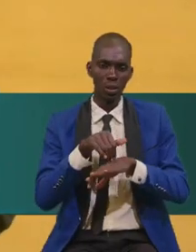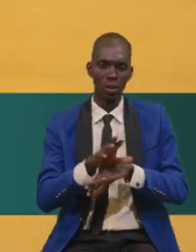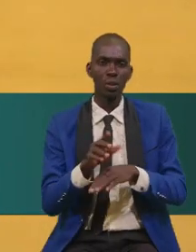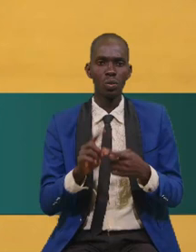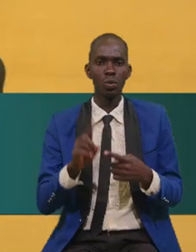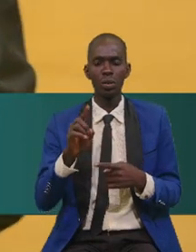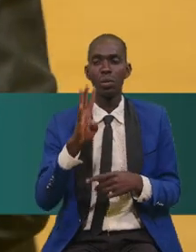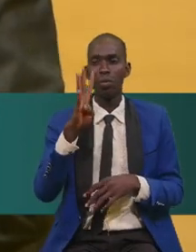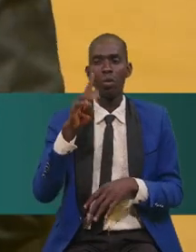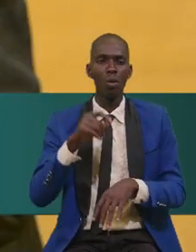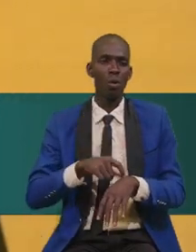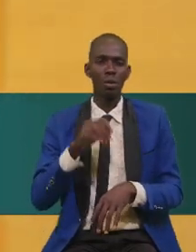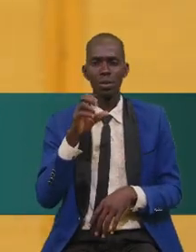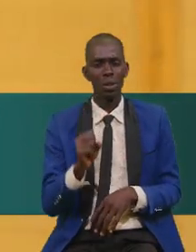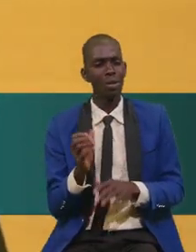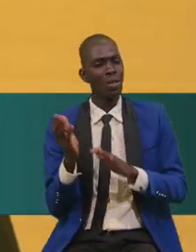Leave the work.